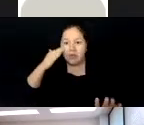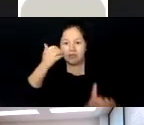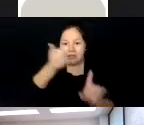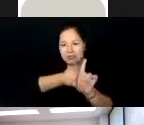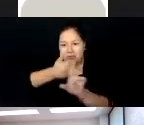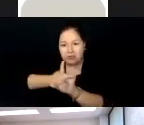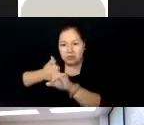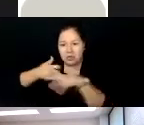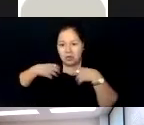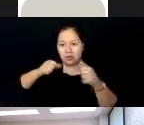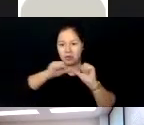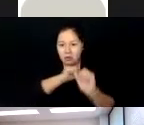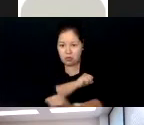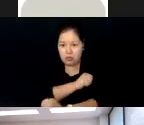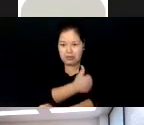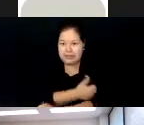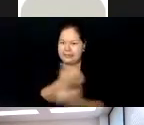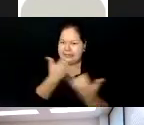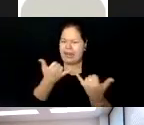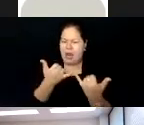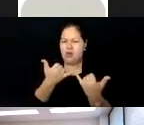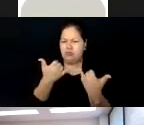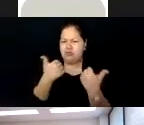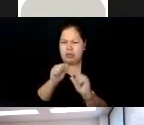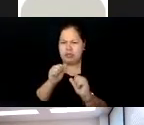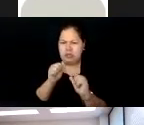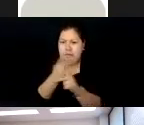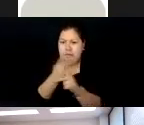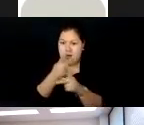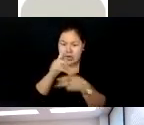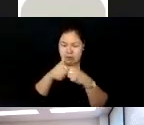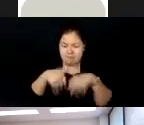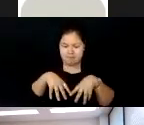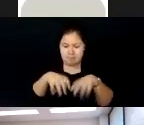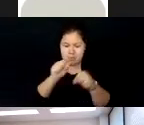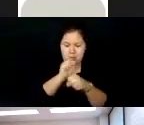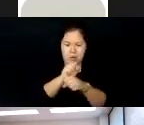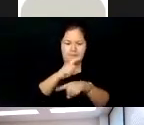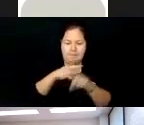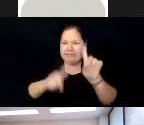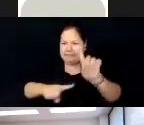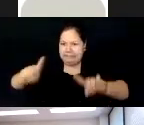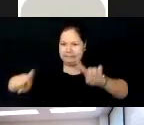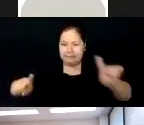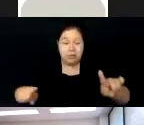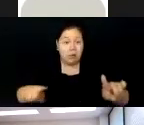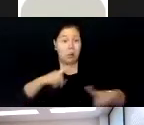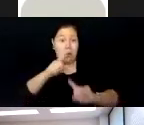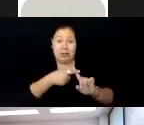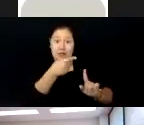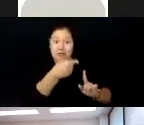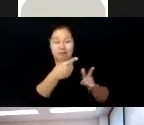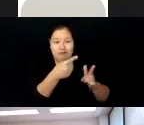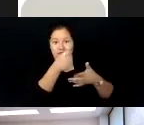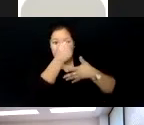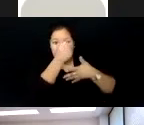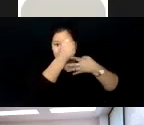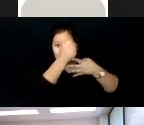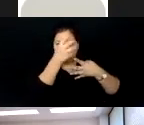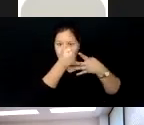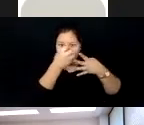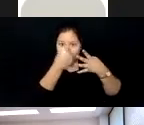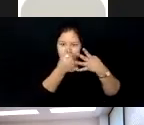authority is approaching this work differently, and to see the modules and what's covered in each modules is, I think, particularly